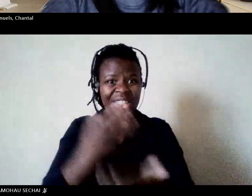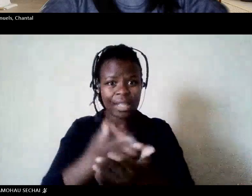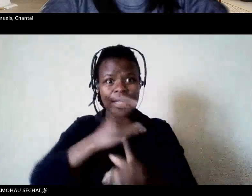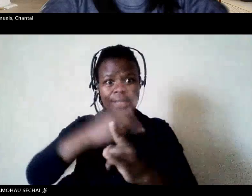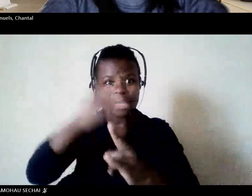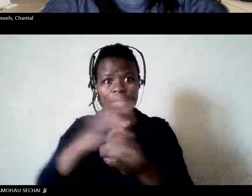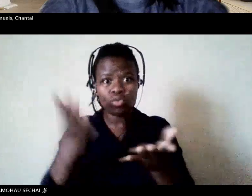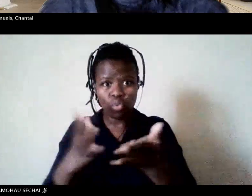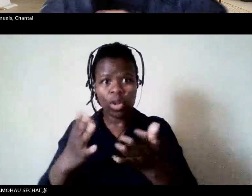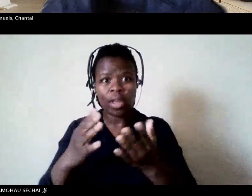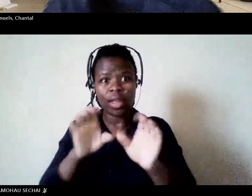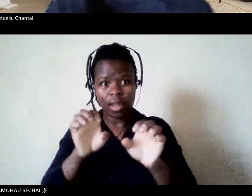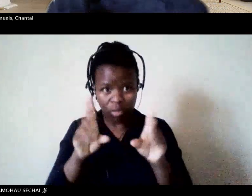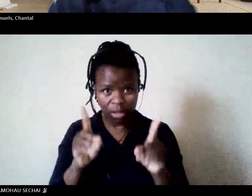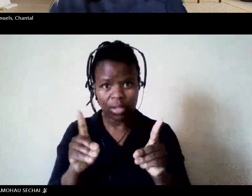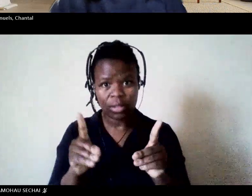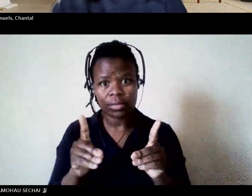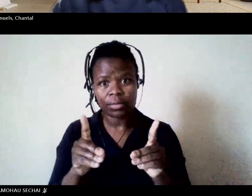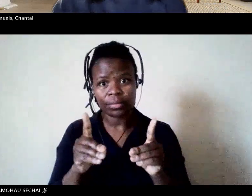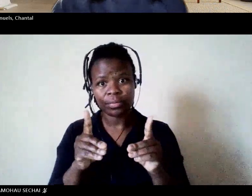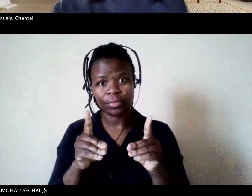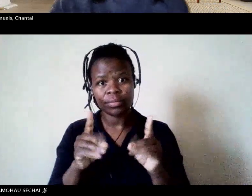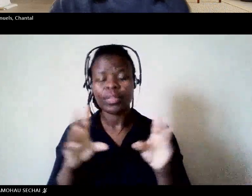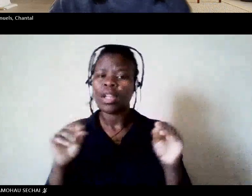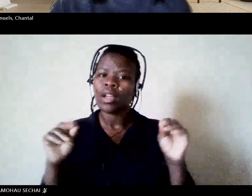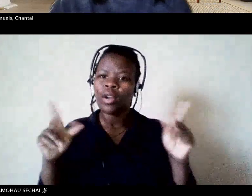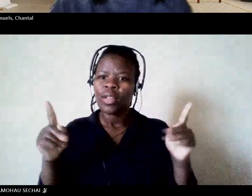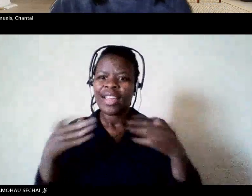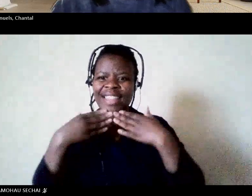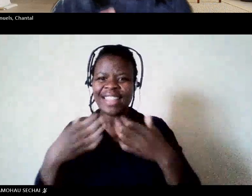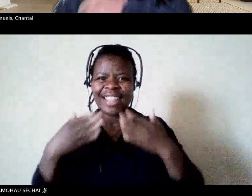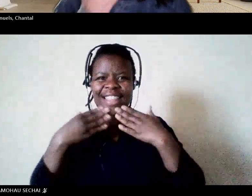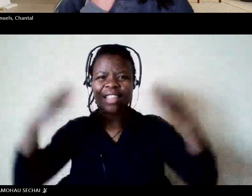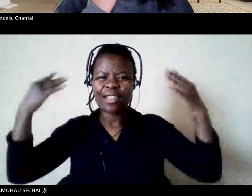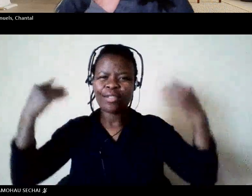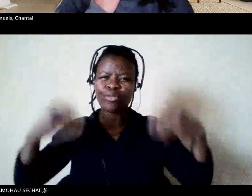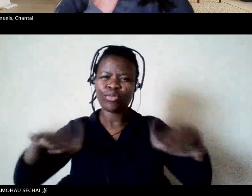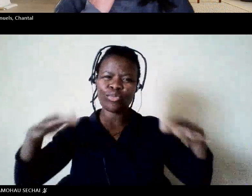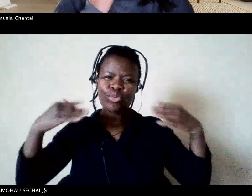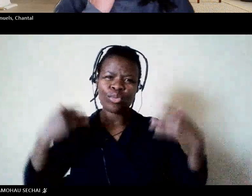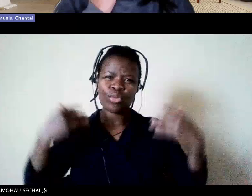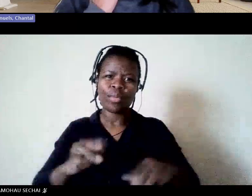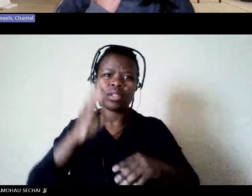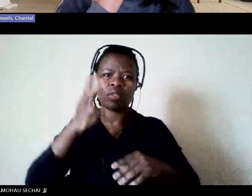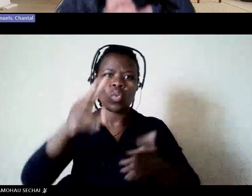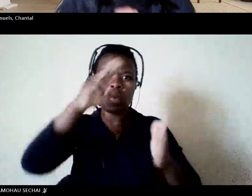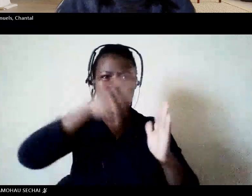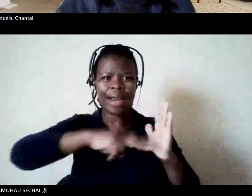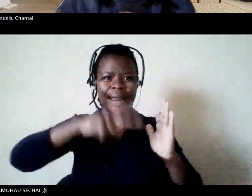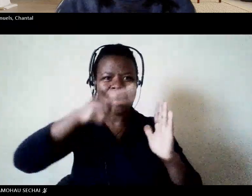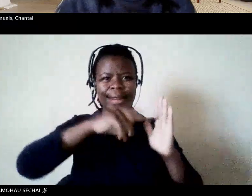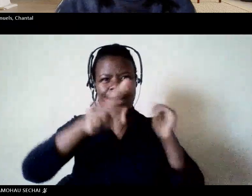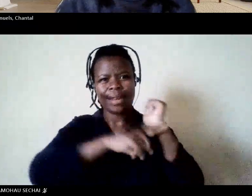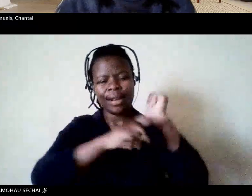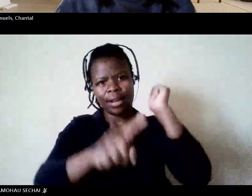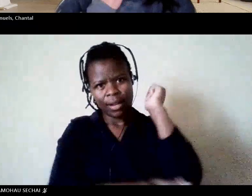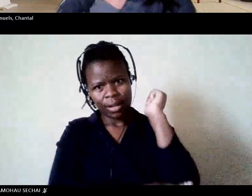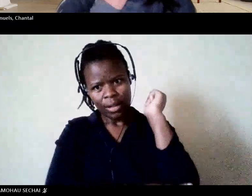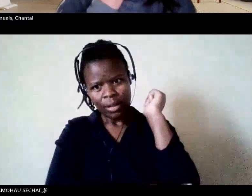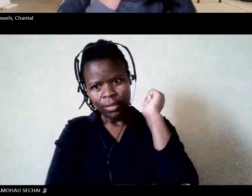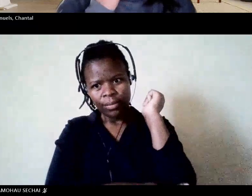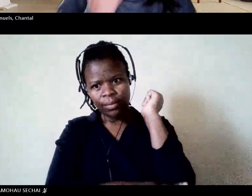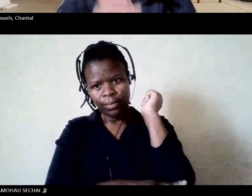all right. Thanks so much, Chantal, for that. I'll just read the last two comments and then we end. If not, students want to try